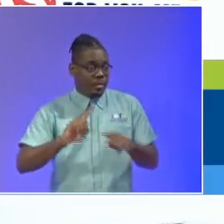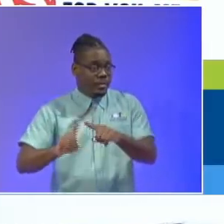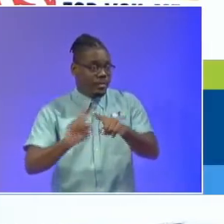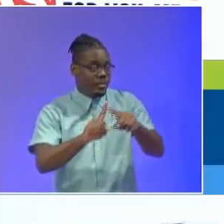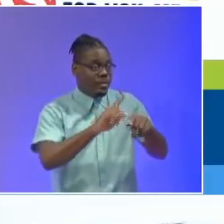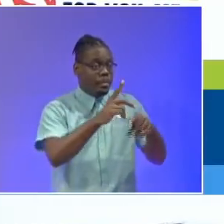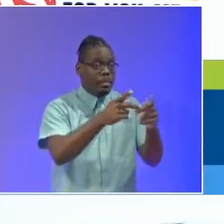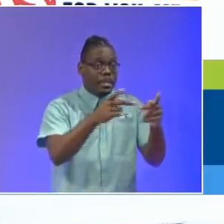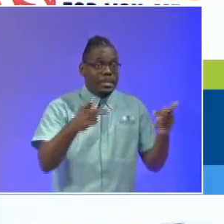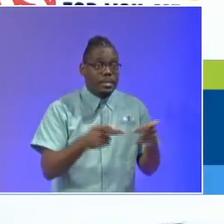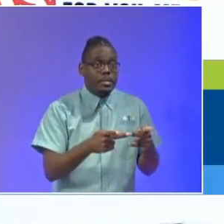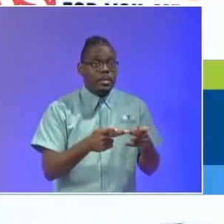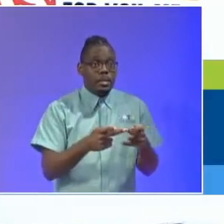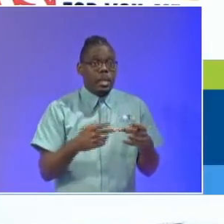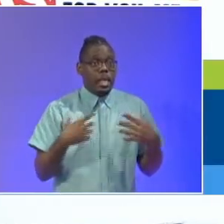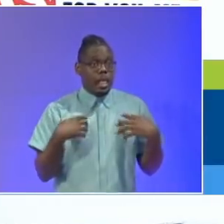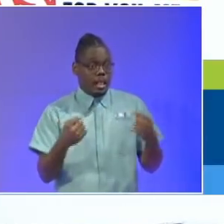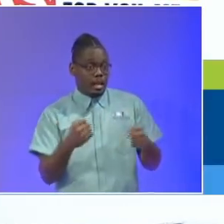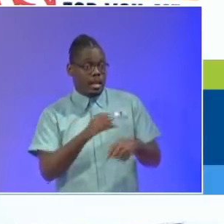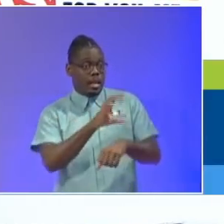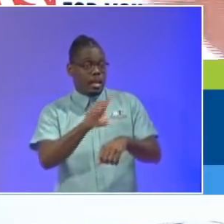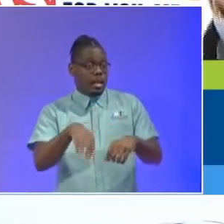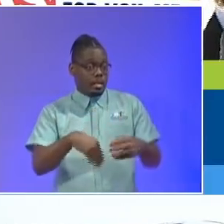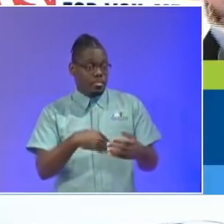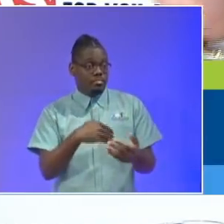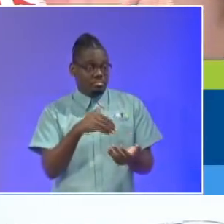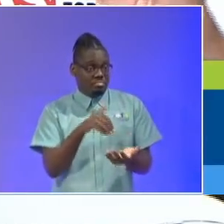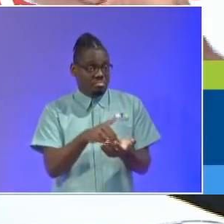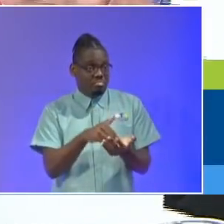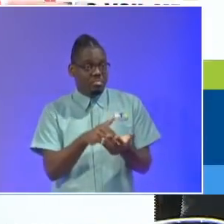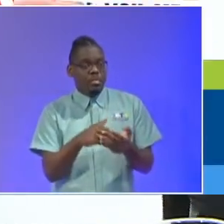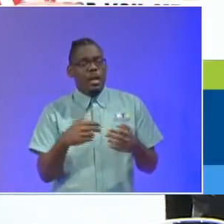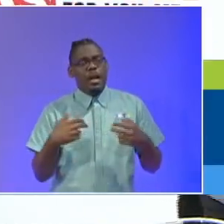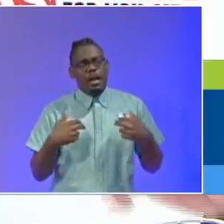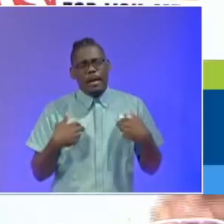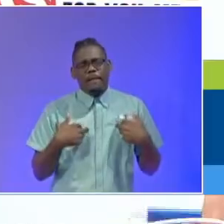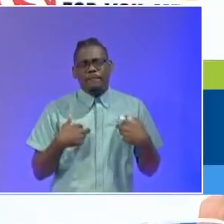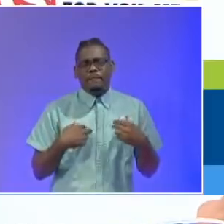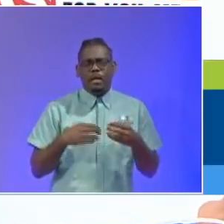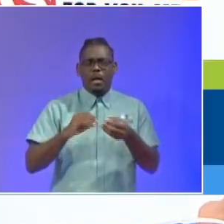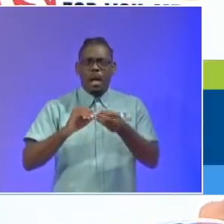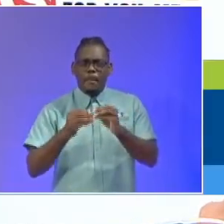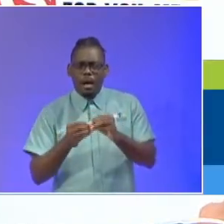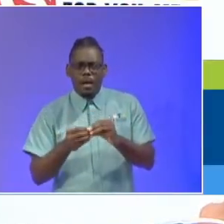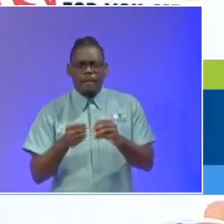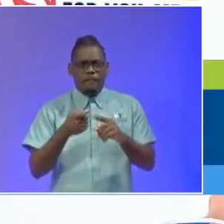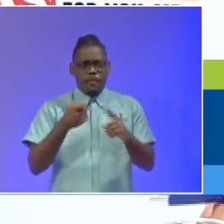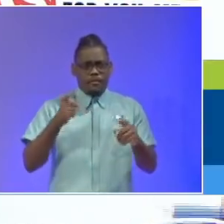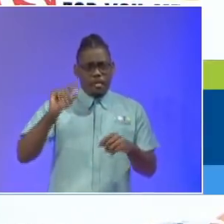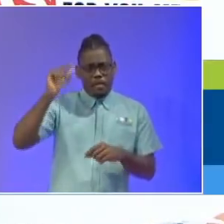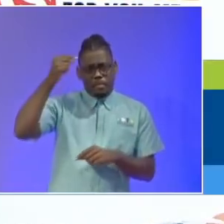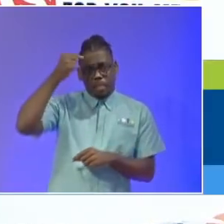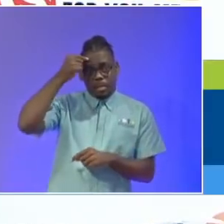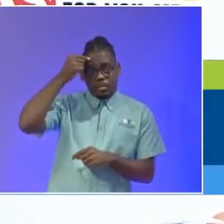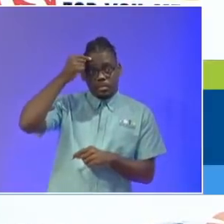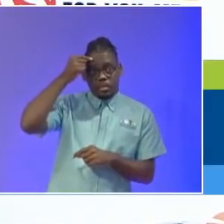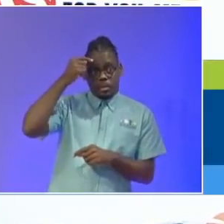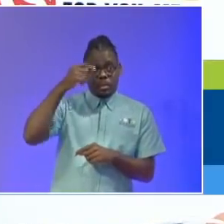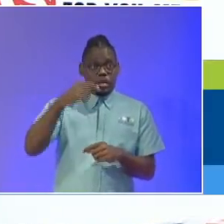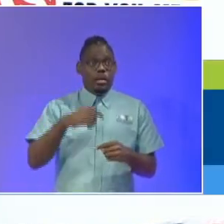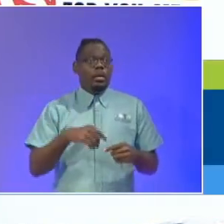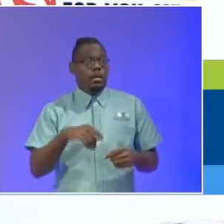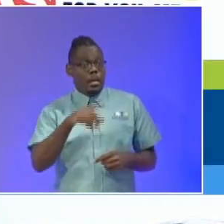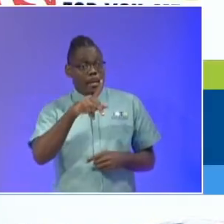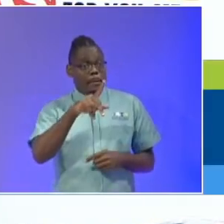I have, which is indicative of what is going on at the government campus and the 2 lines dedicated to public